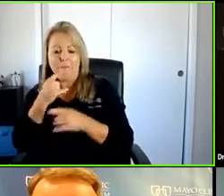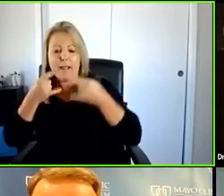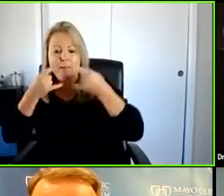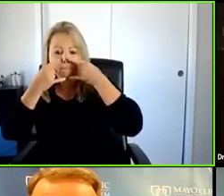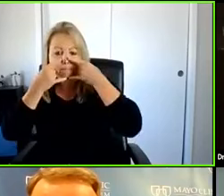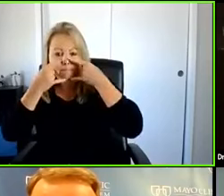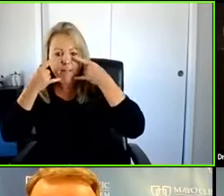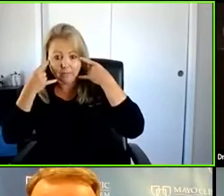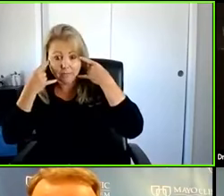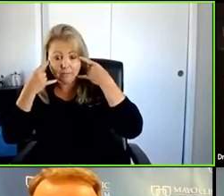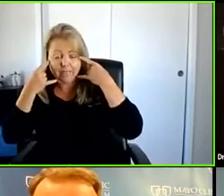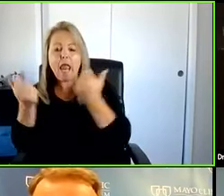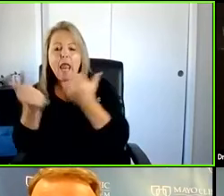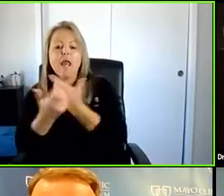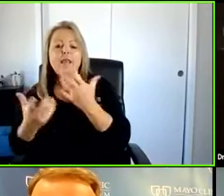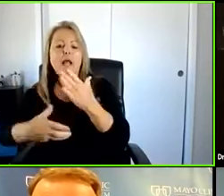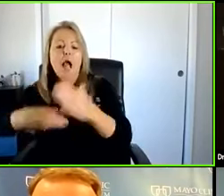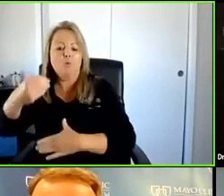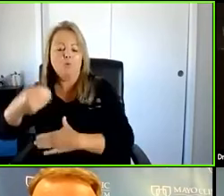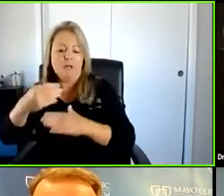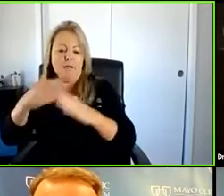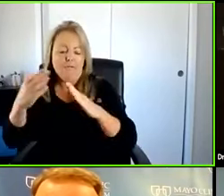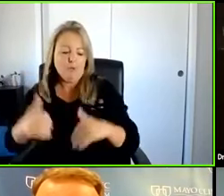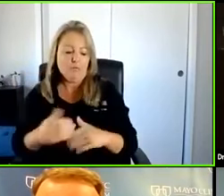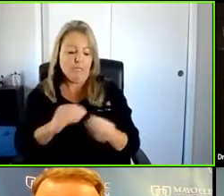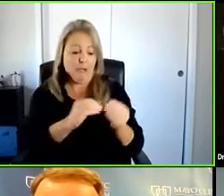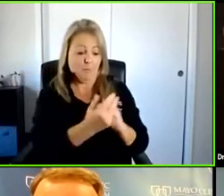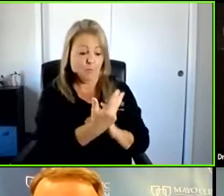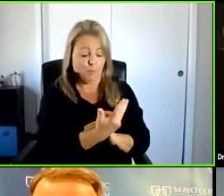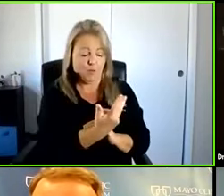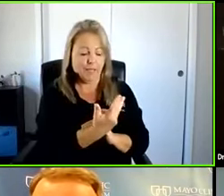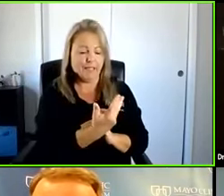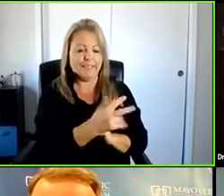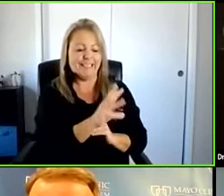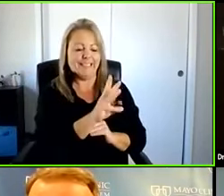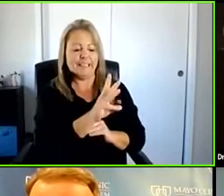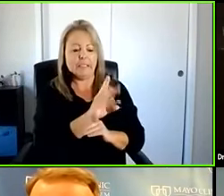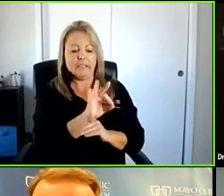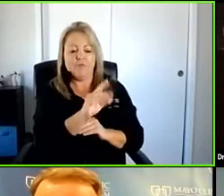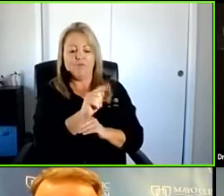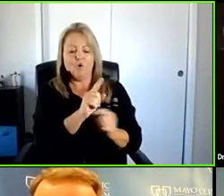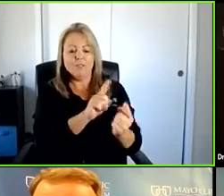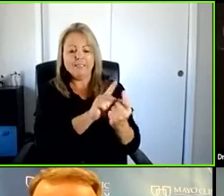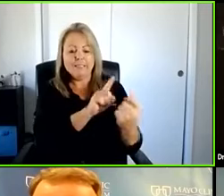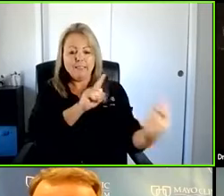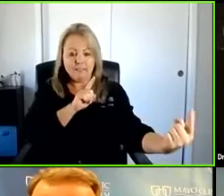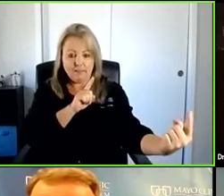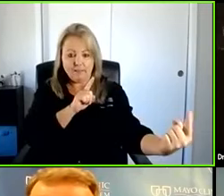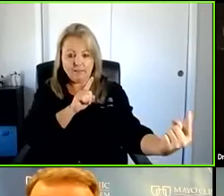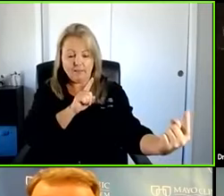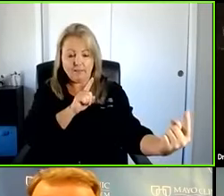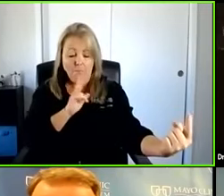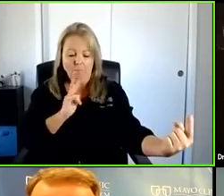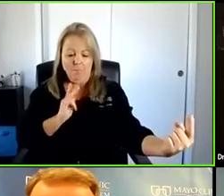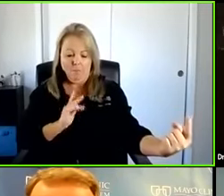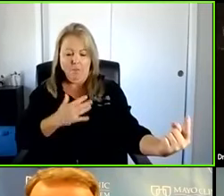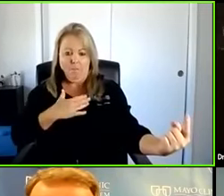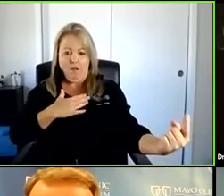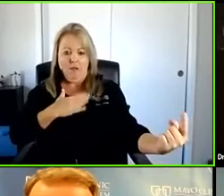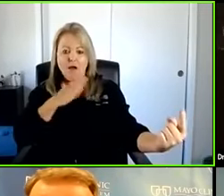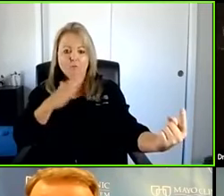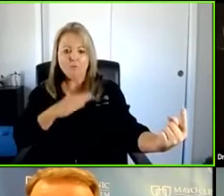anything outside of your household. Number 3, keep a 6-foot distance from others outside of your household whenever